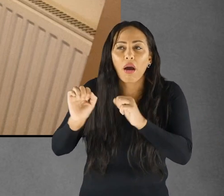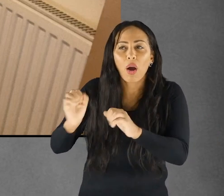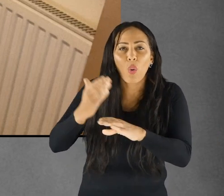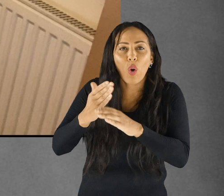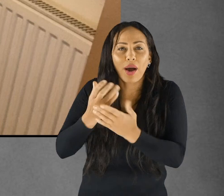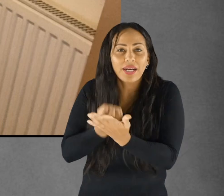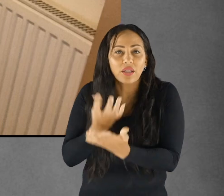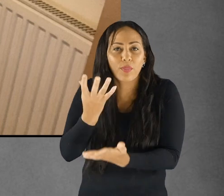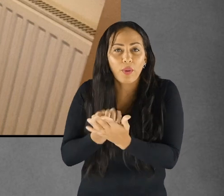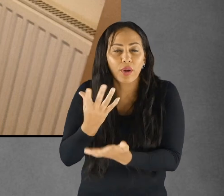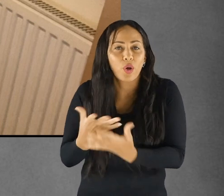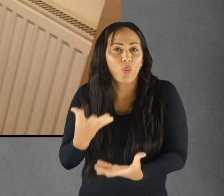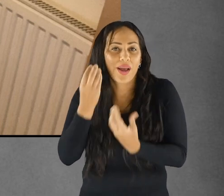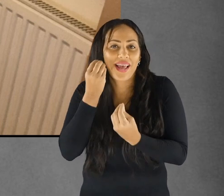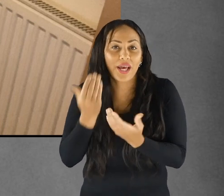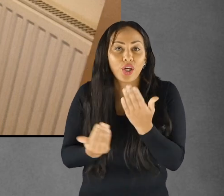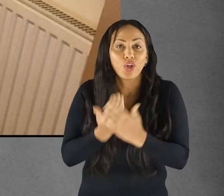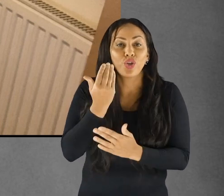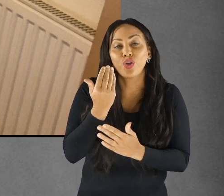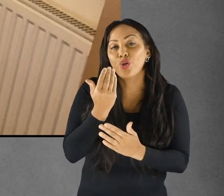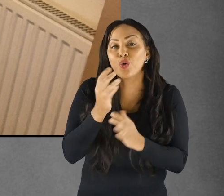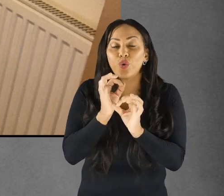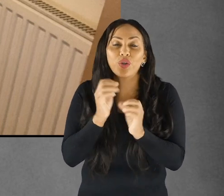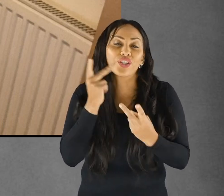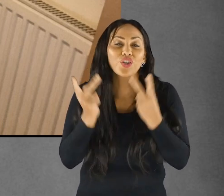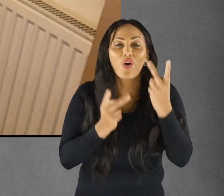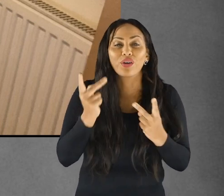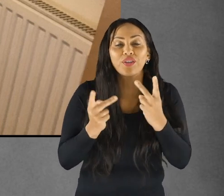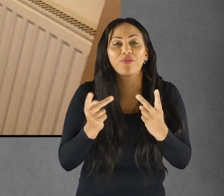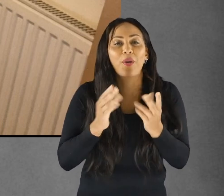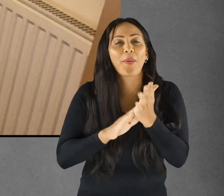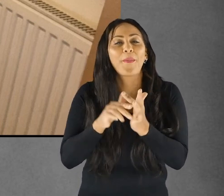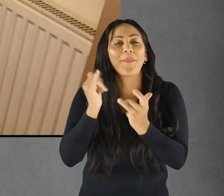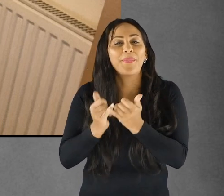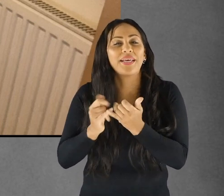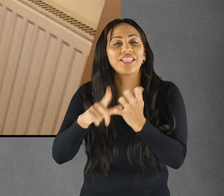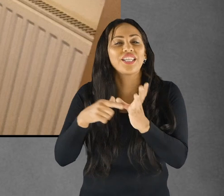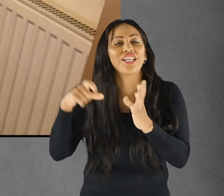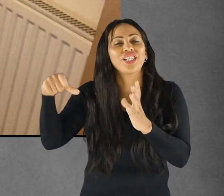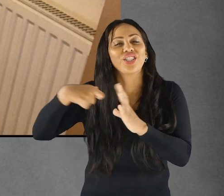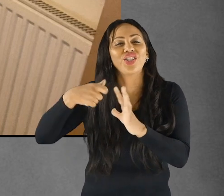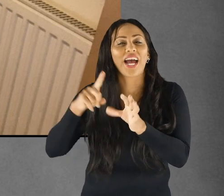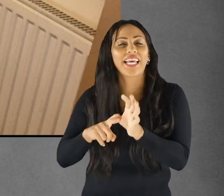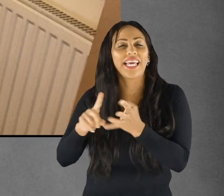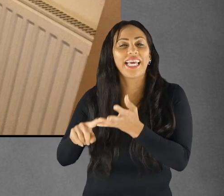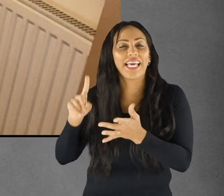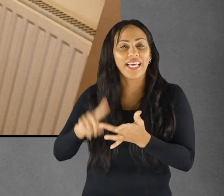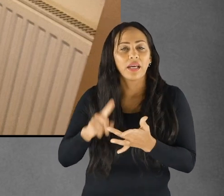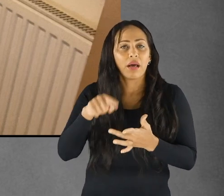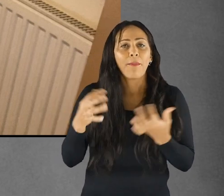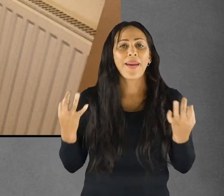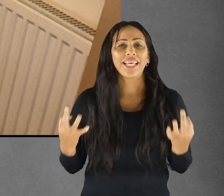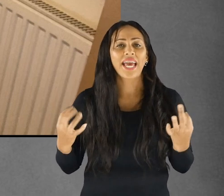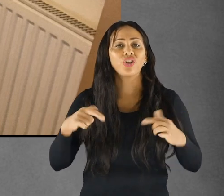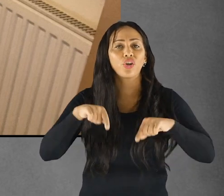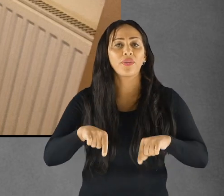as a poet. We'll hear new songs from Miss Jackie that burn brightly. It is with meditation on this